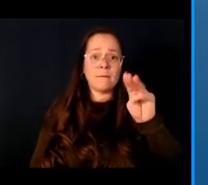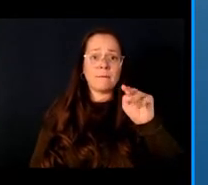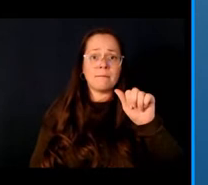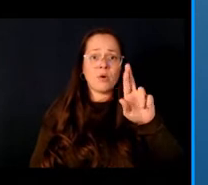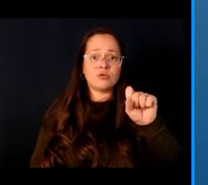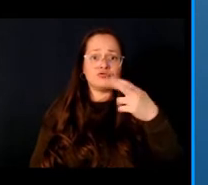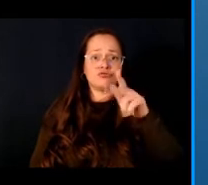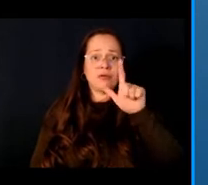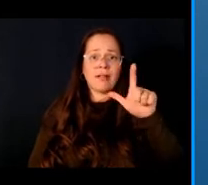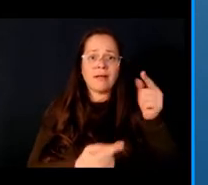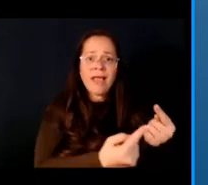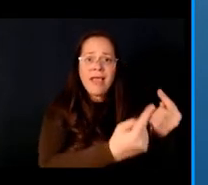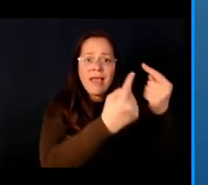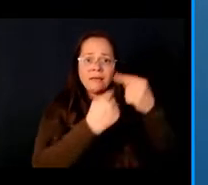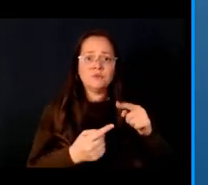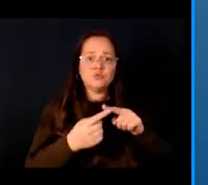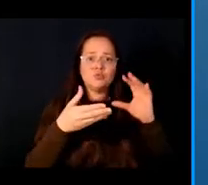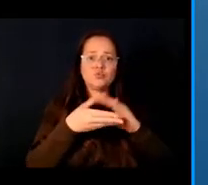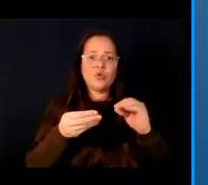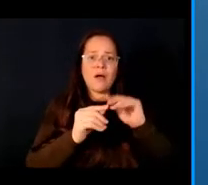to talk about that